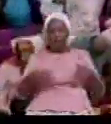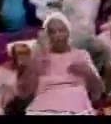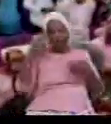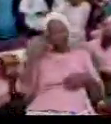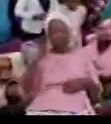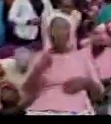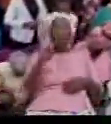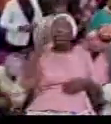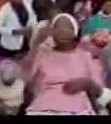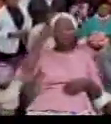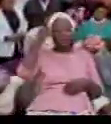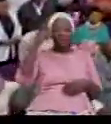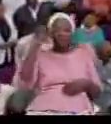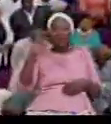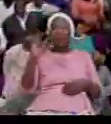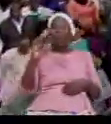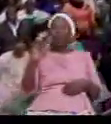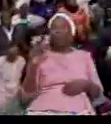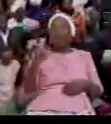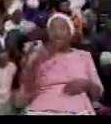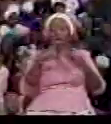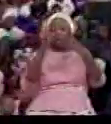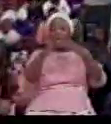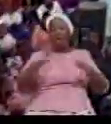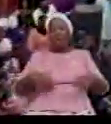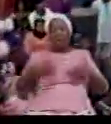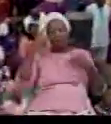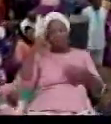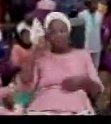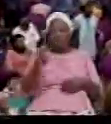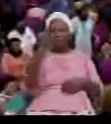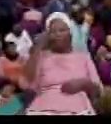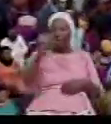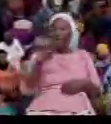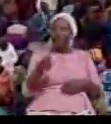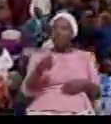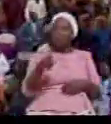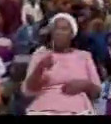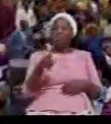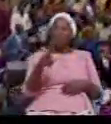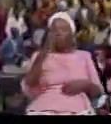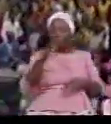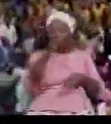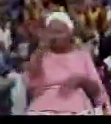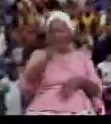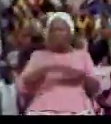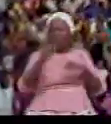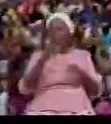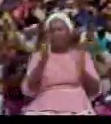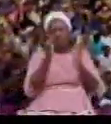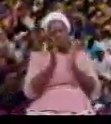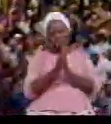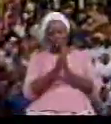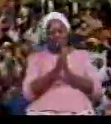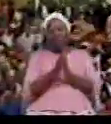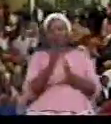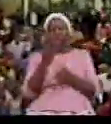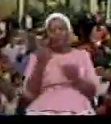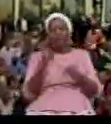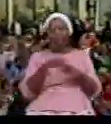thinks about a heavenly life for you. Why don't you ask the Lord, pray and tell the Lord, I